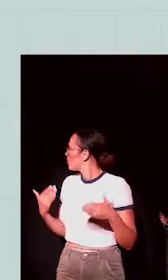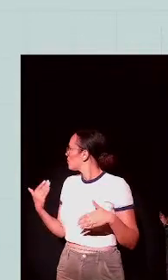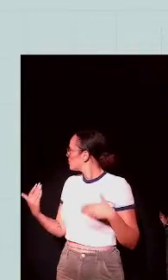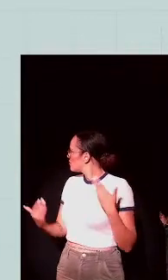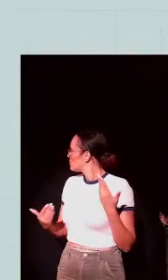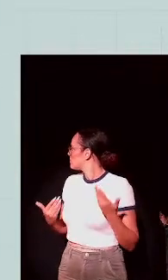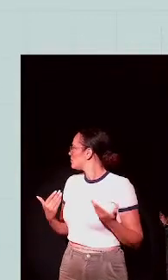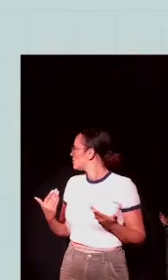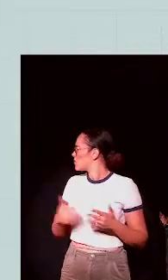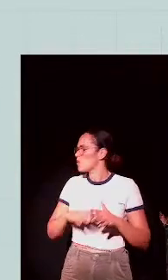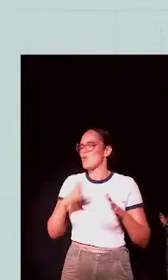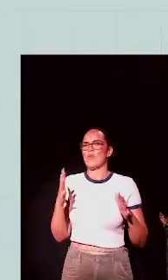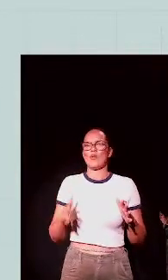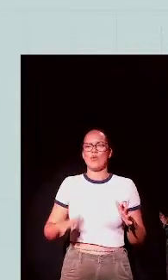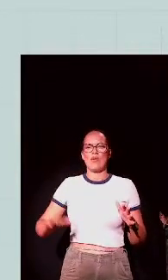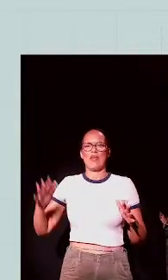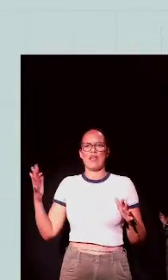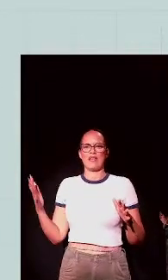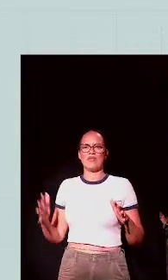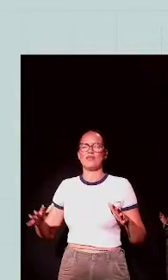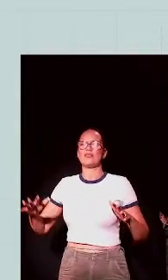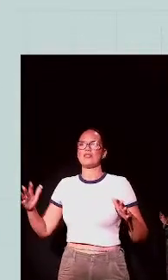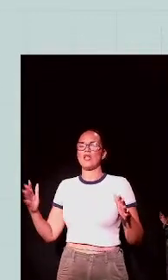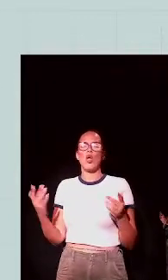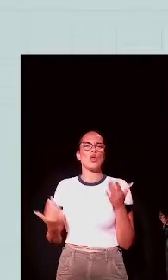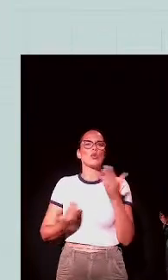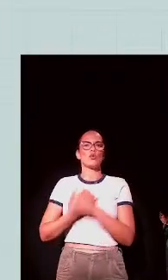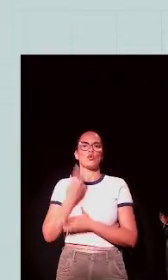little space for new song.